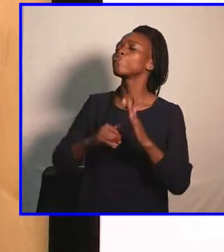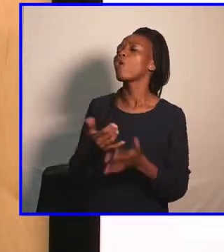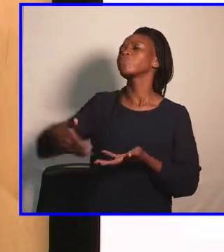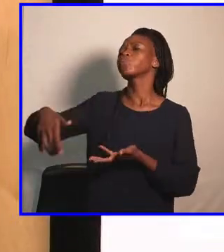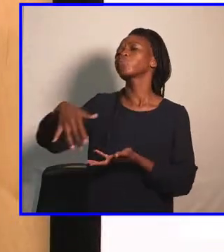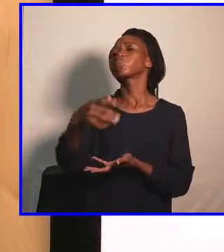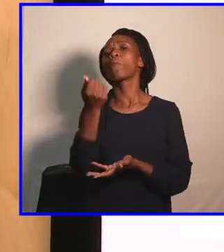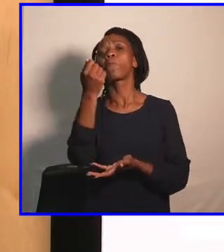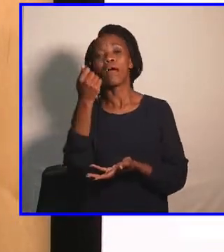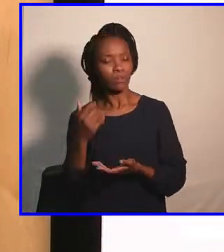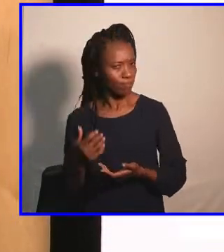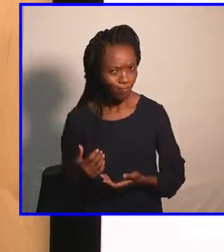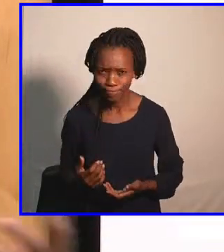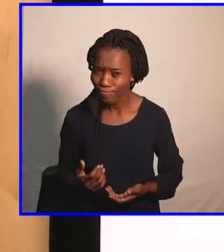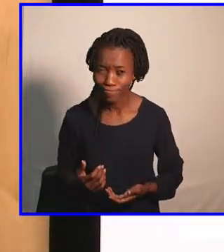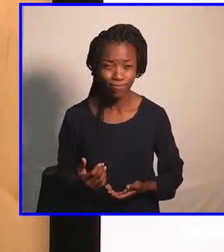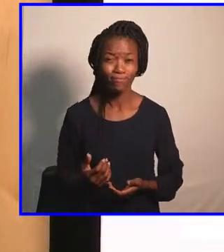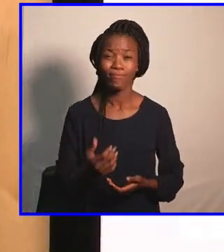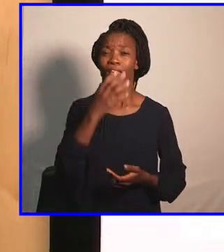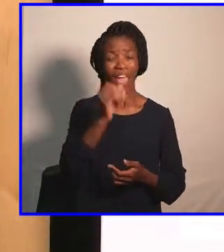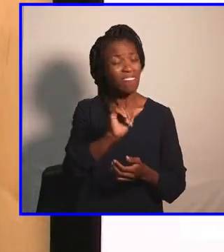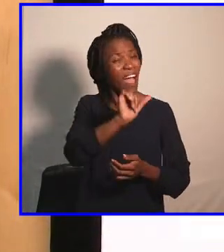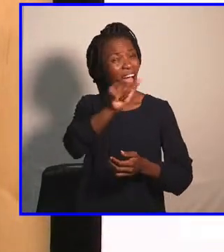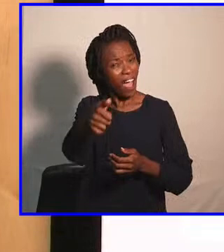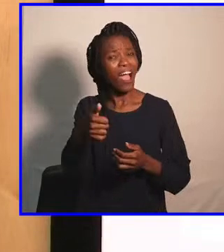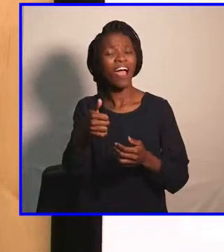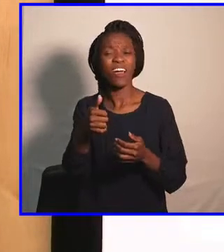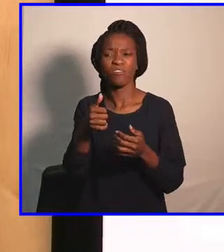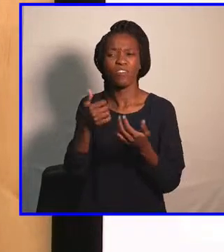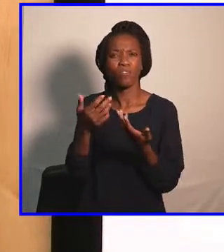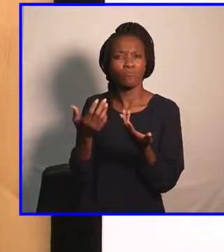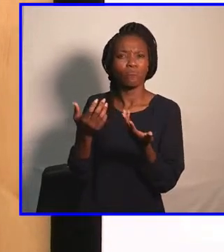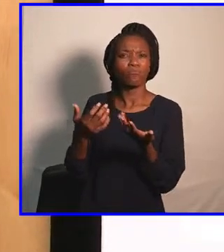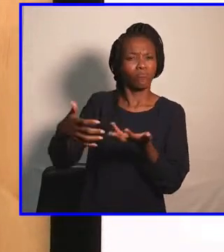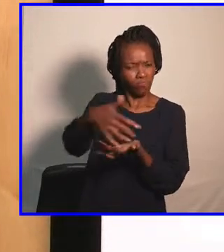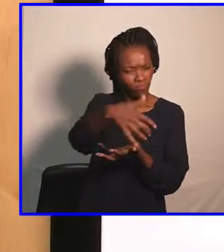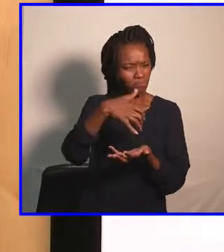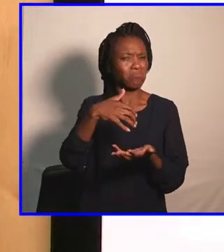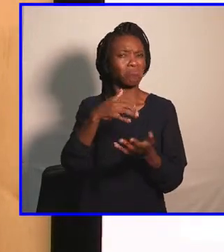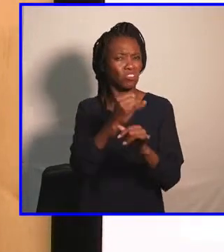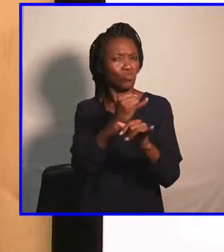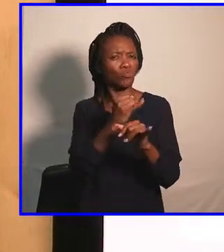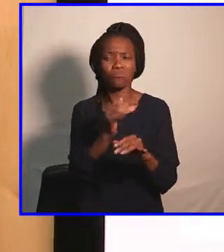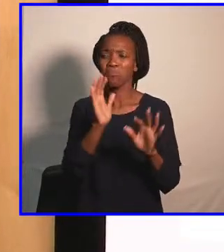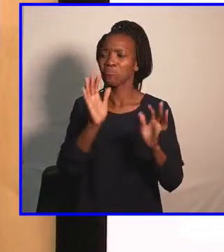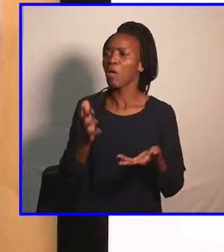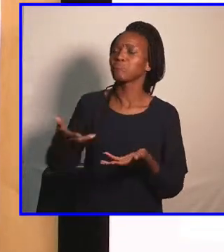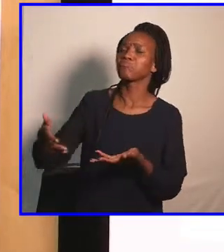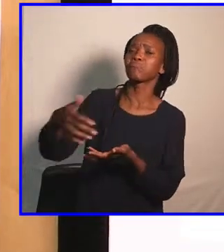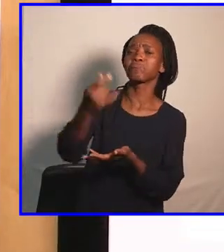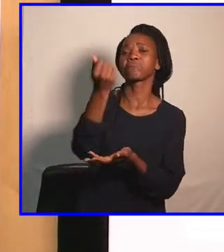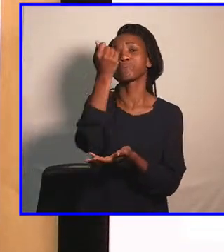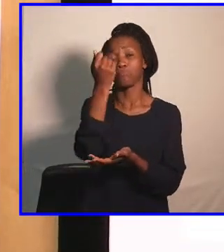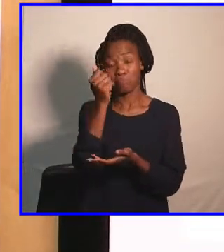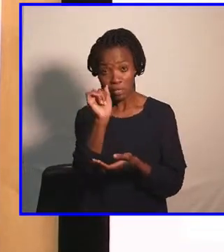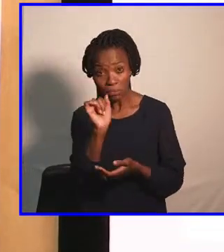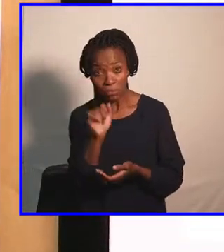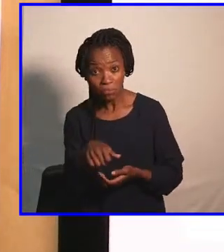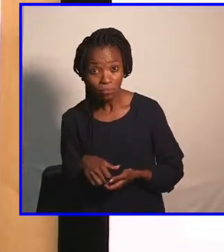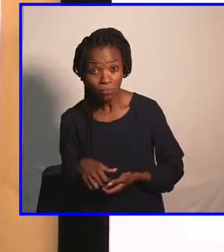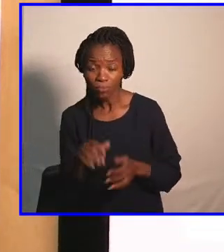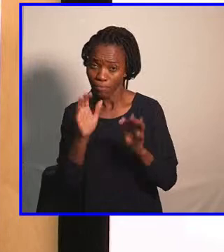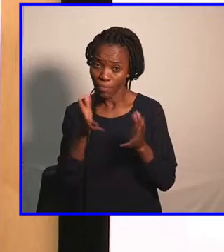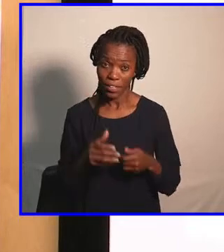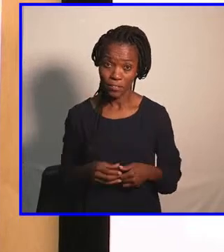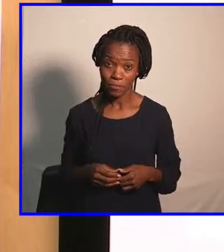cents. And there are other many revenue institutions around the world that just collect rands and cents and all